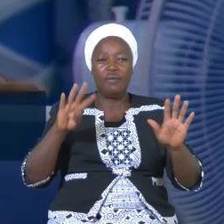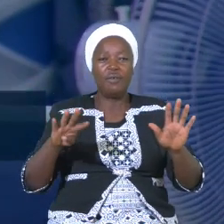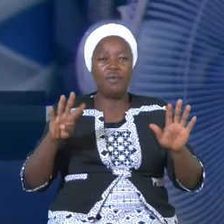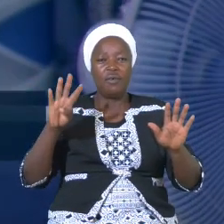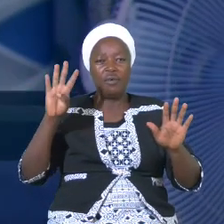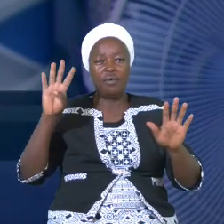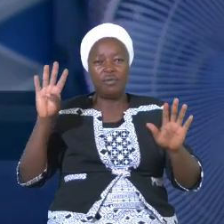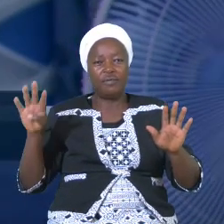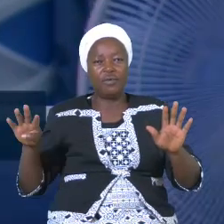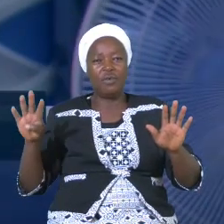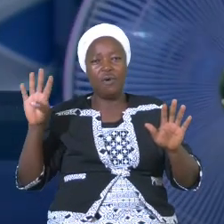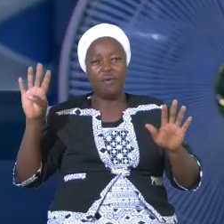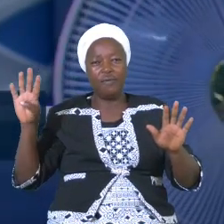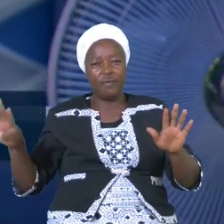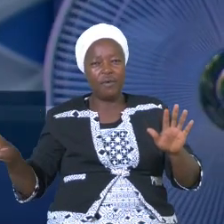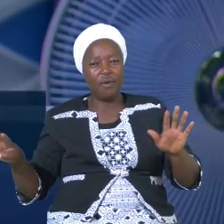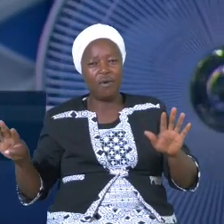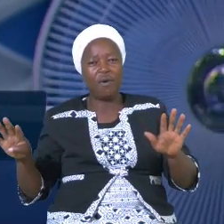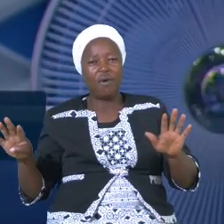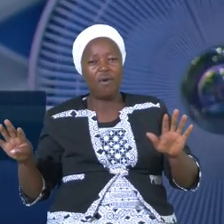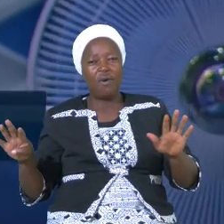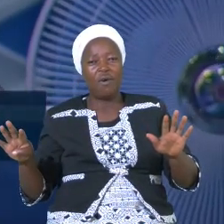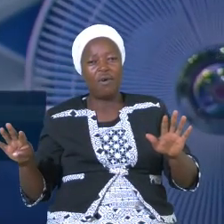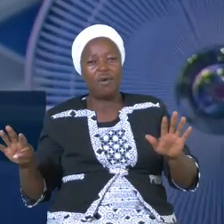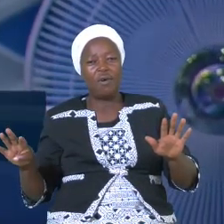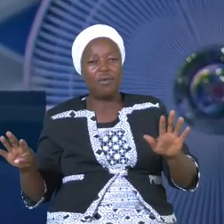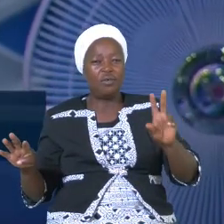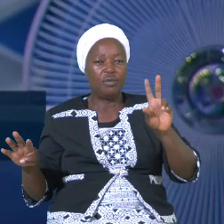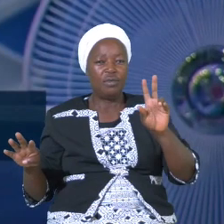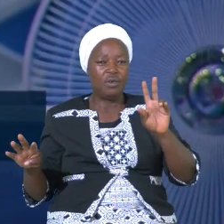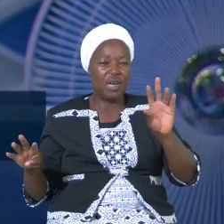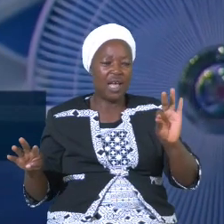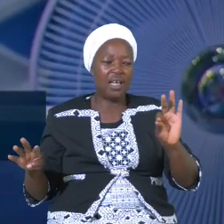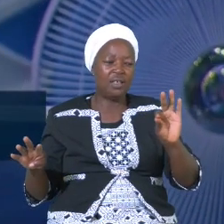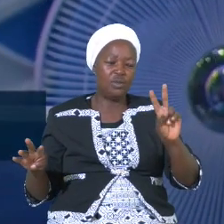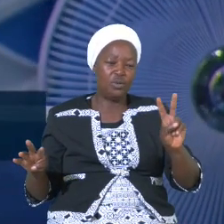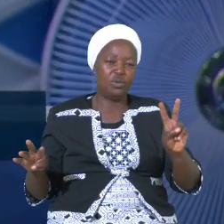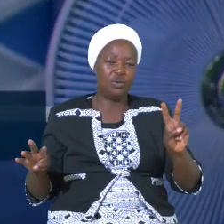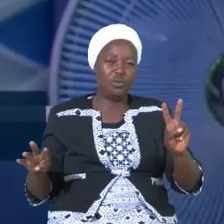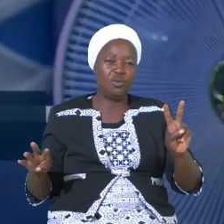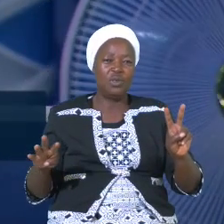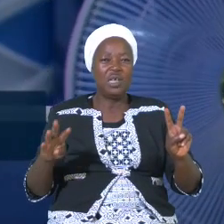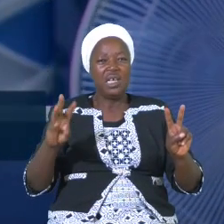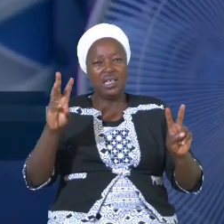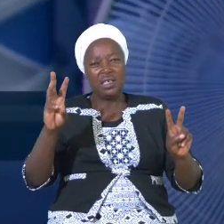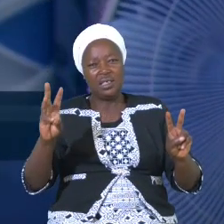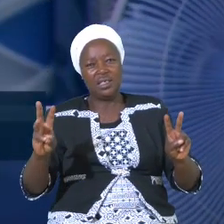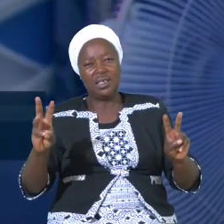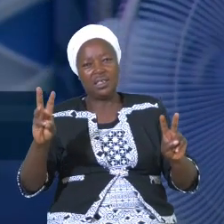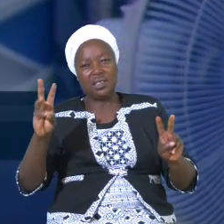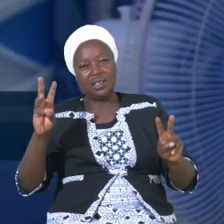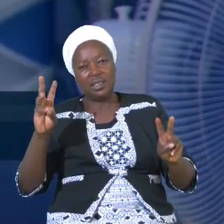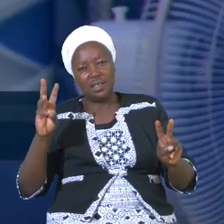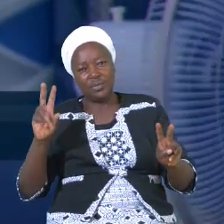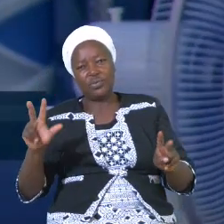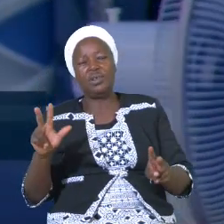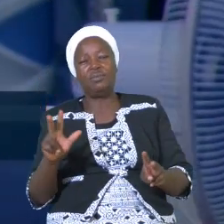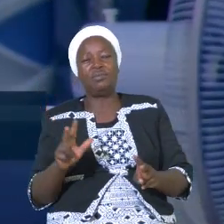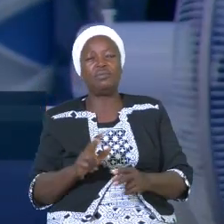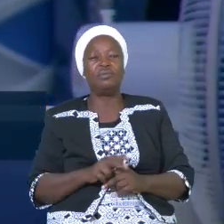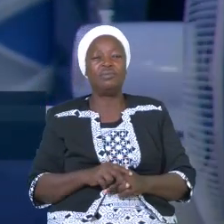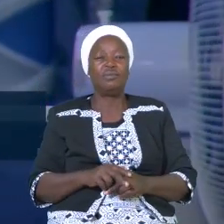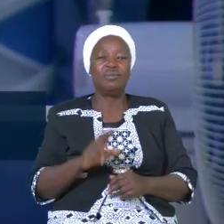four four four nine two six three six